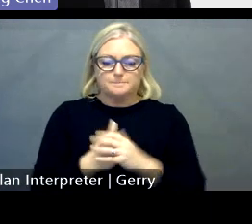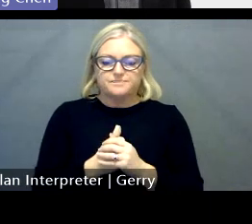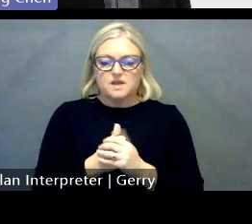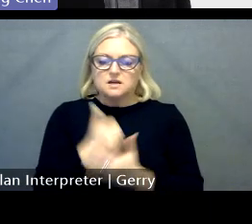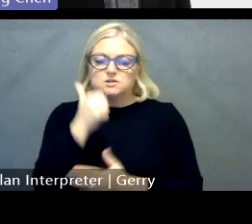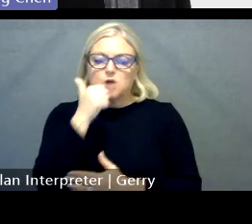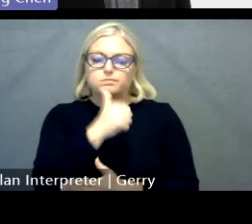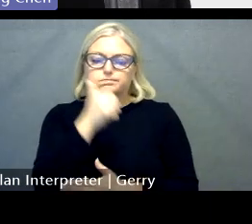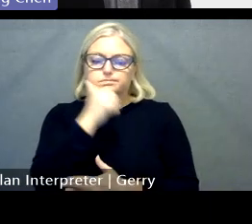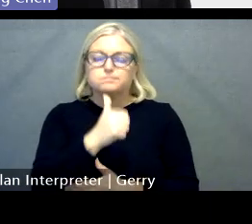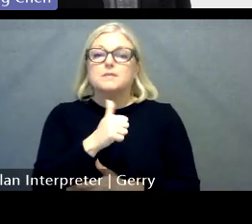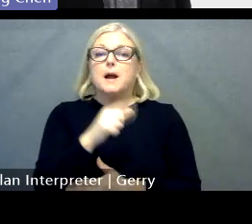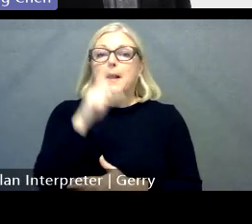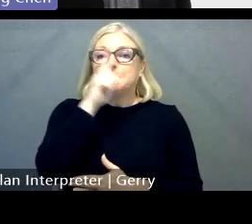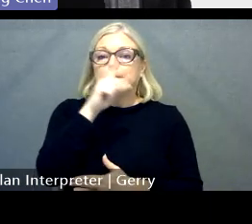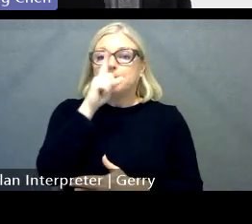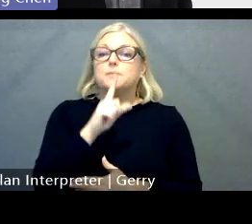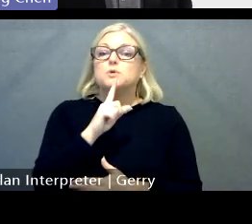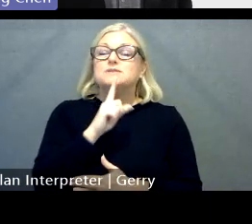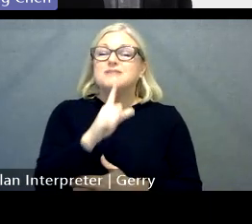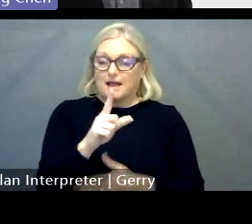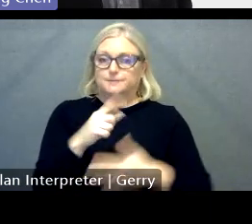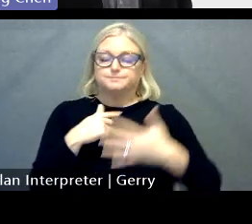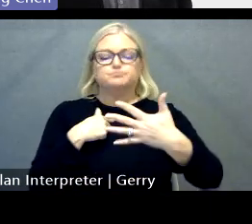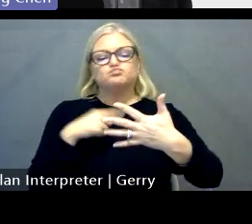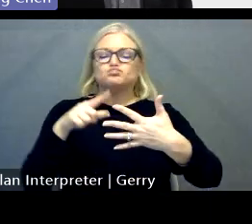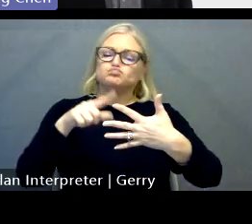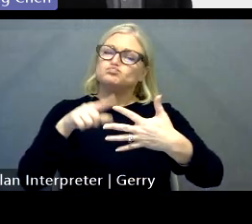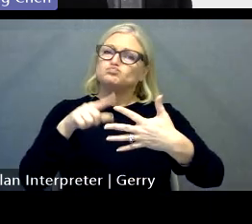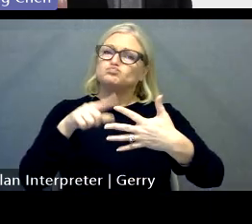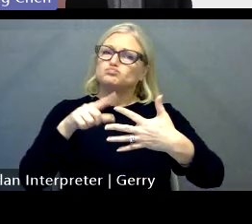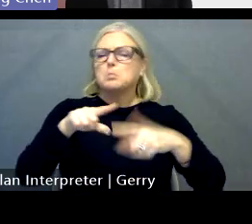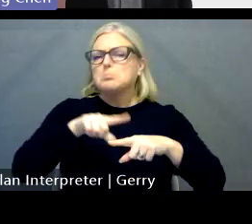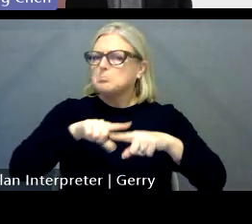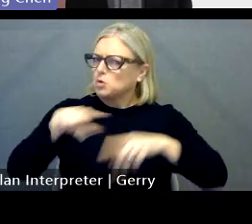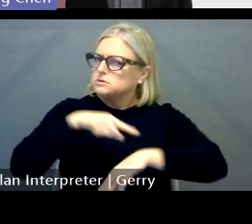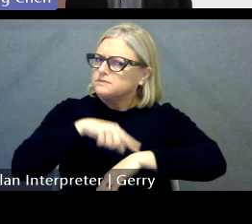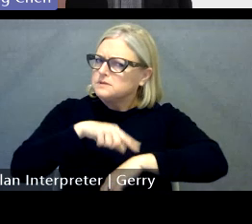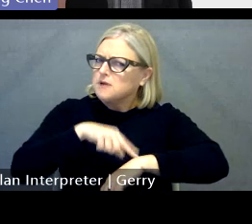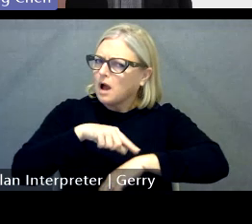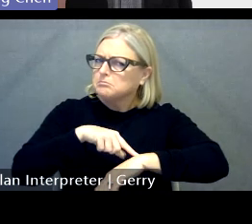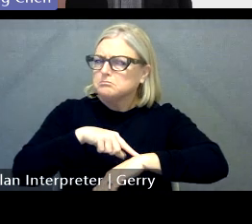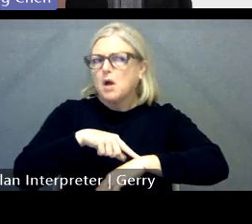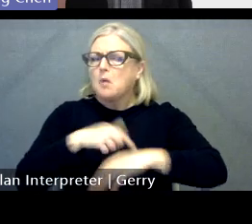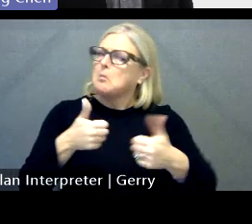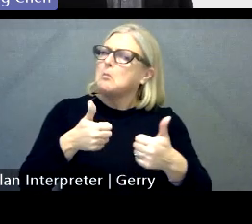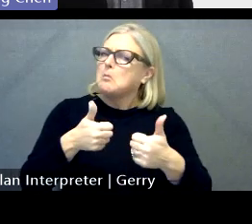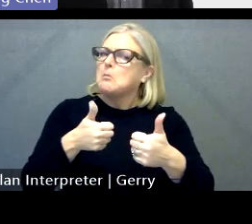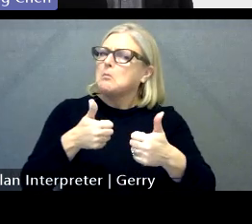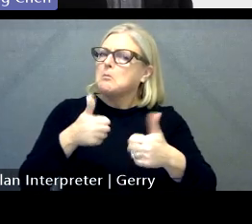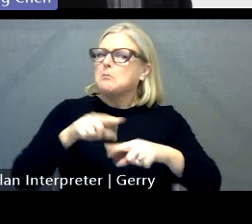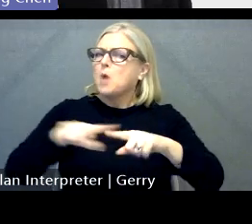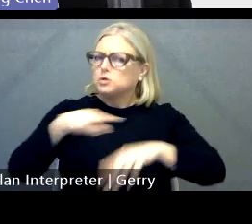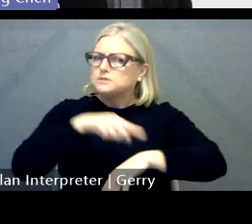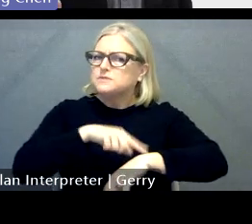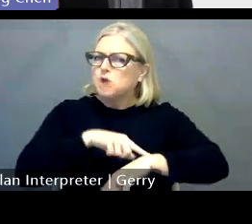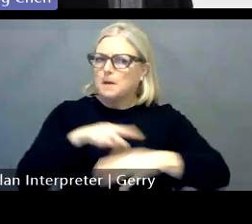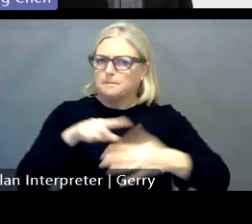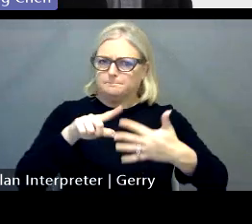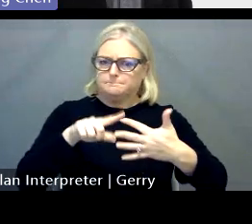the second top level most of the time for all 14 items, and the overall index will be calculated